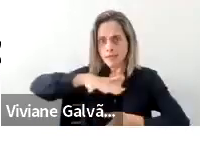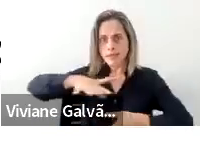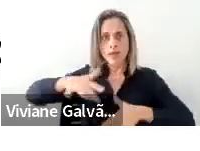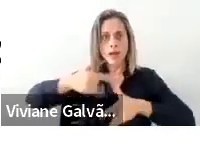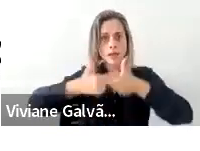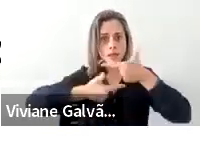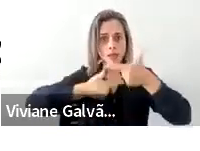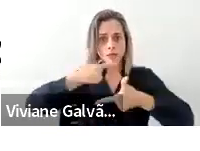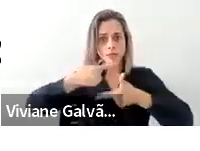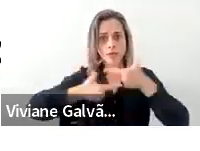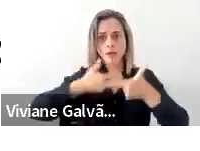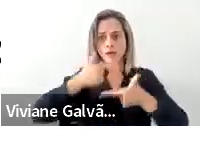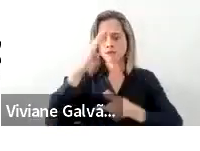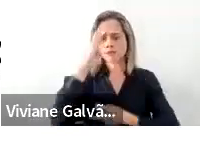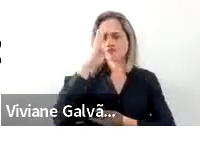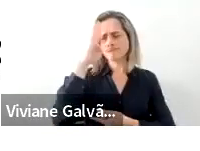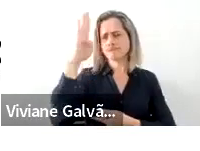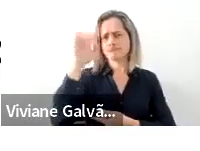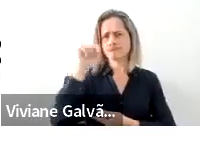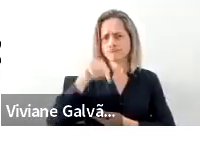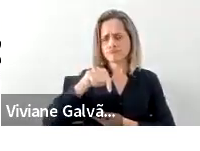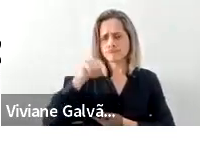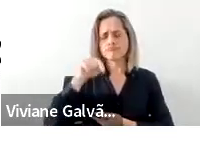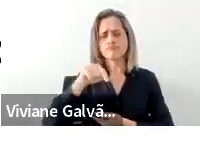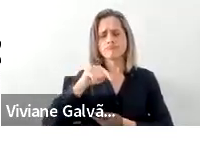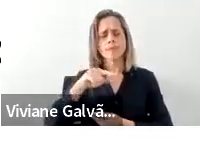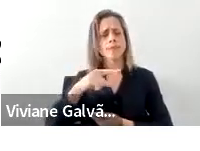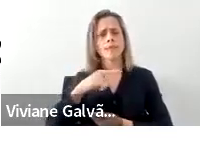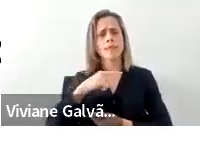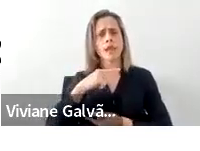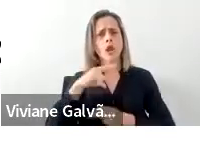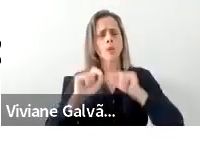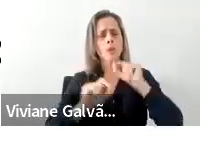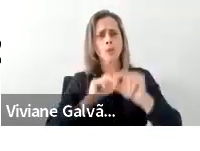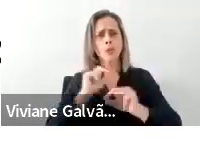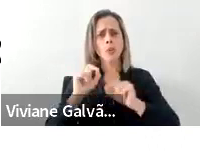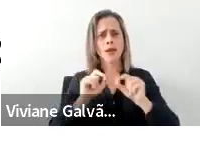forms, crazy forms.